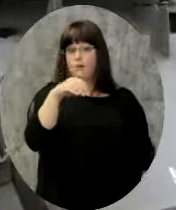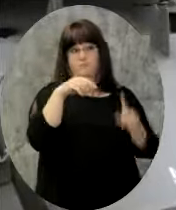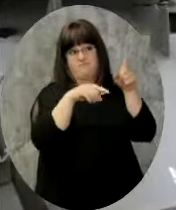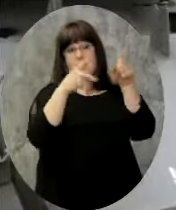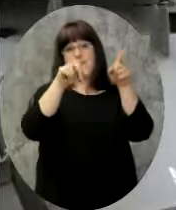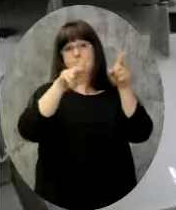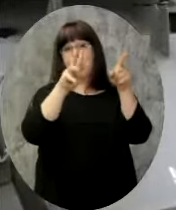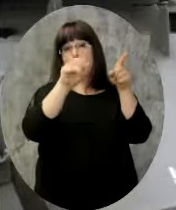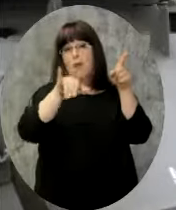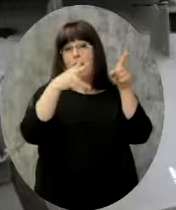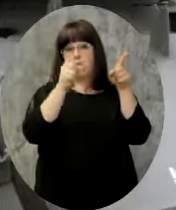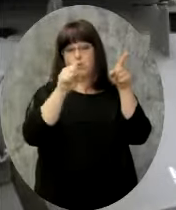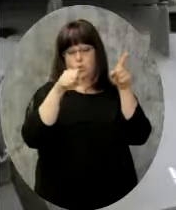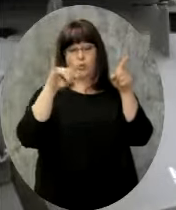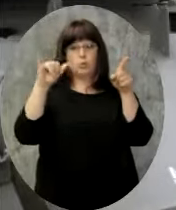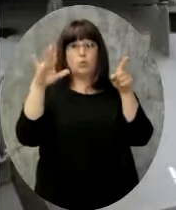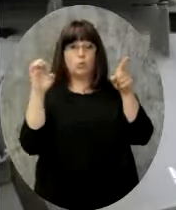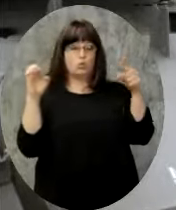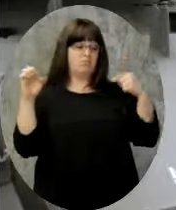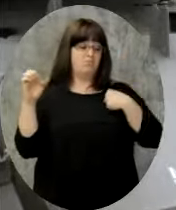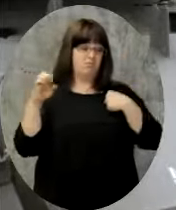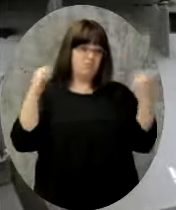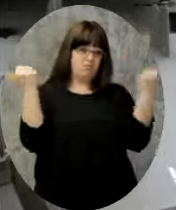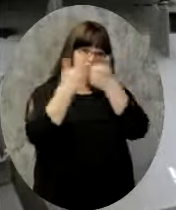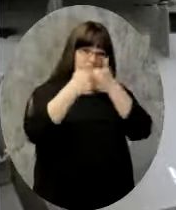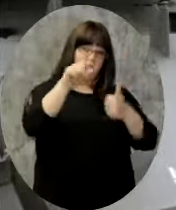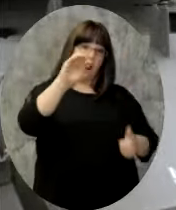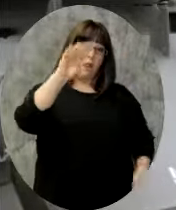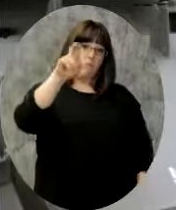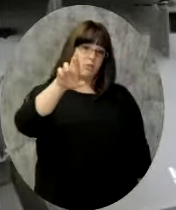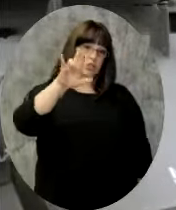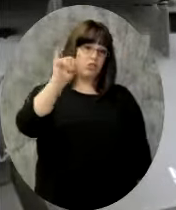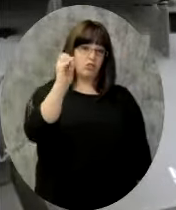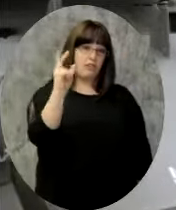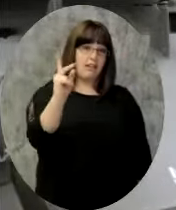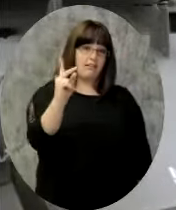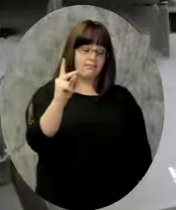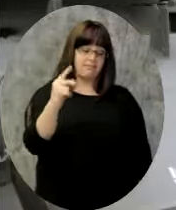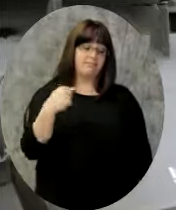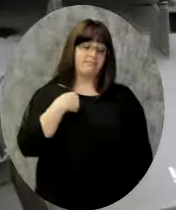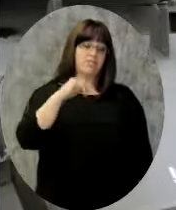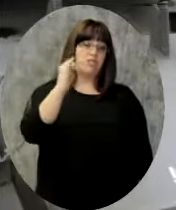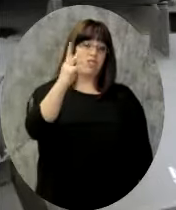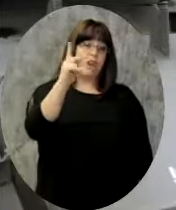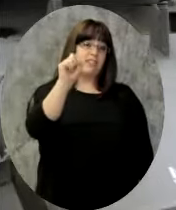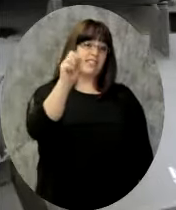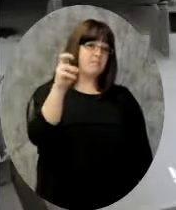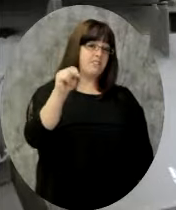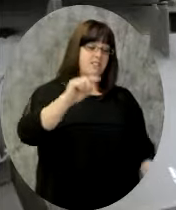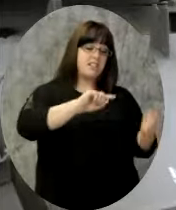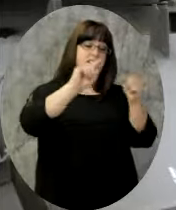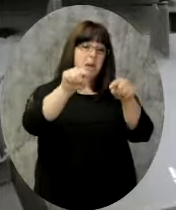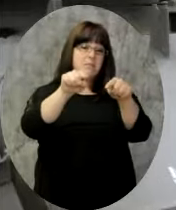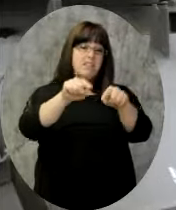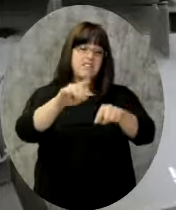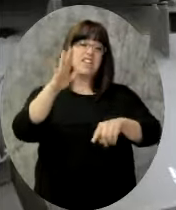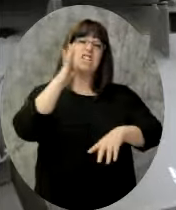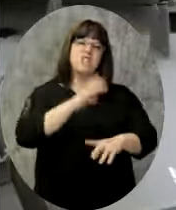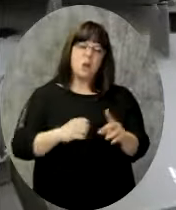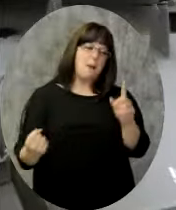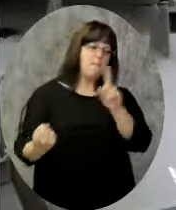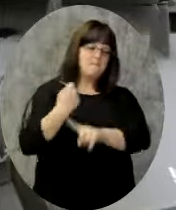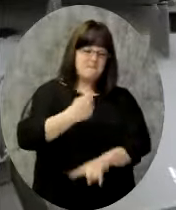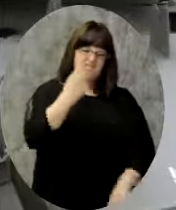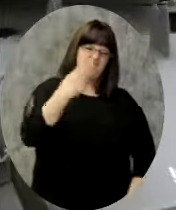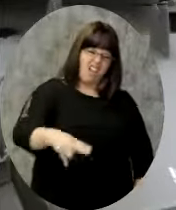School, Juice Jennings, Jock Sampson, lumberjack match. Jock Sampson is coming, and he's going to beat the